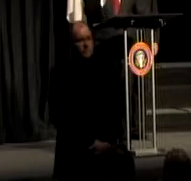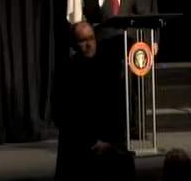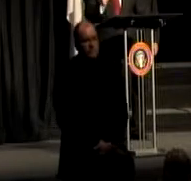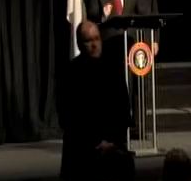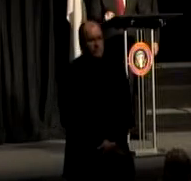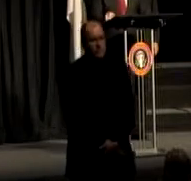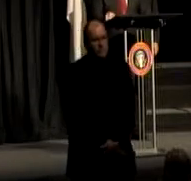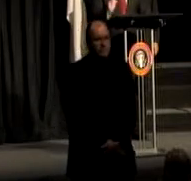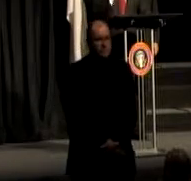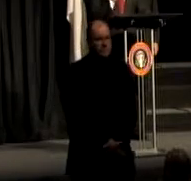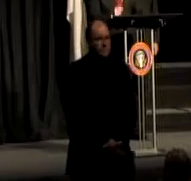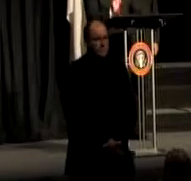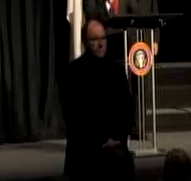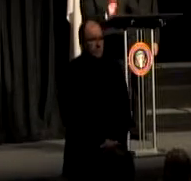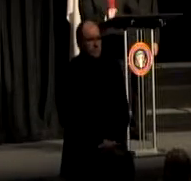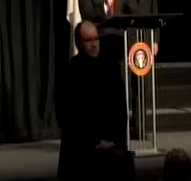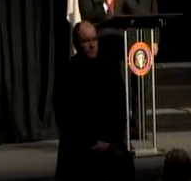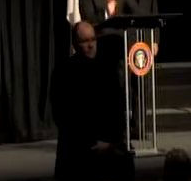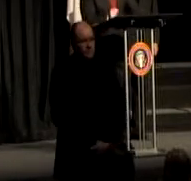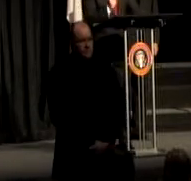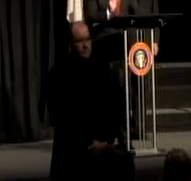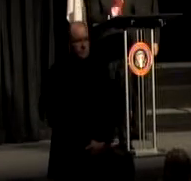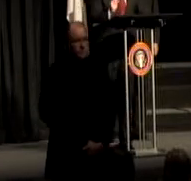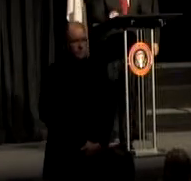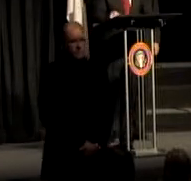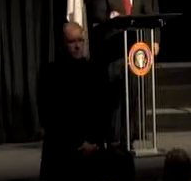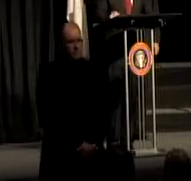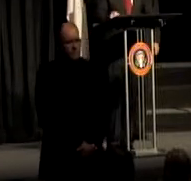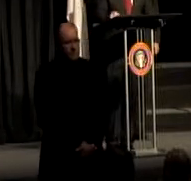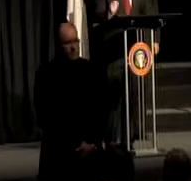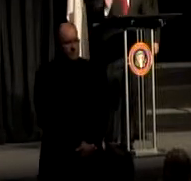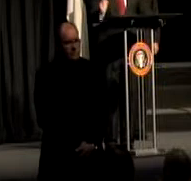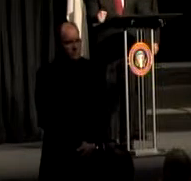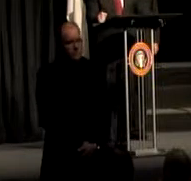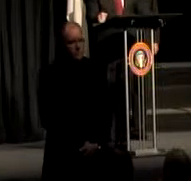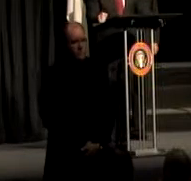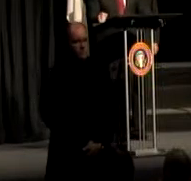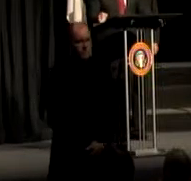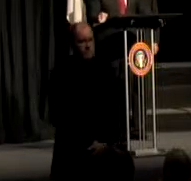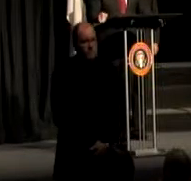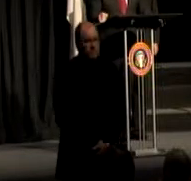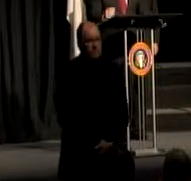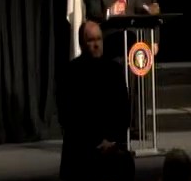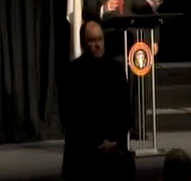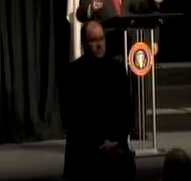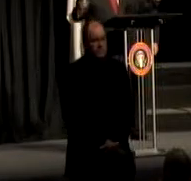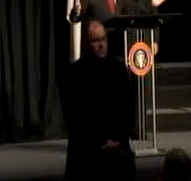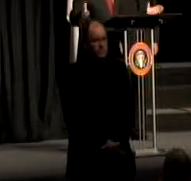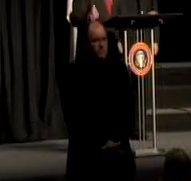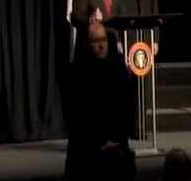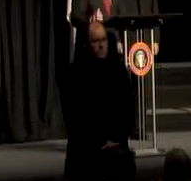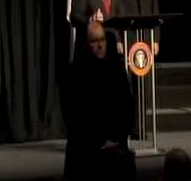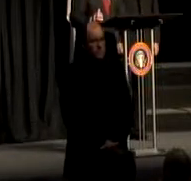give of their resources for a singular purpose and that's to worship Jesus Christ. It's not to come to church. It's not to